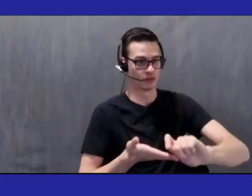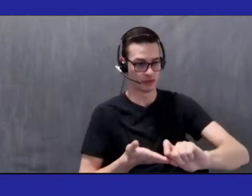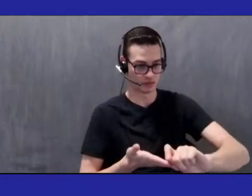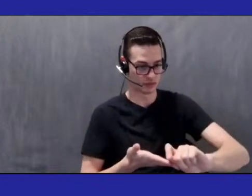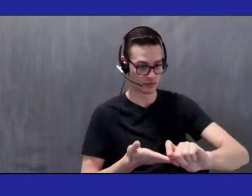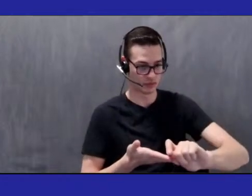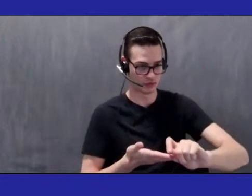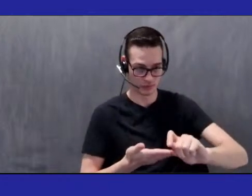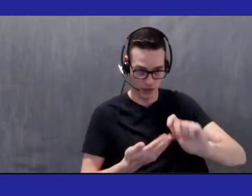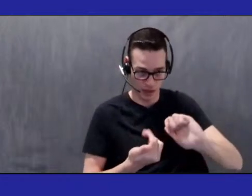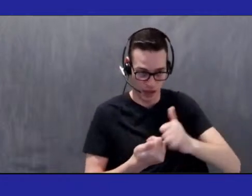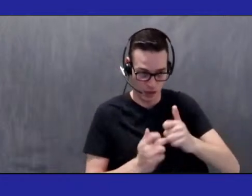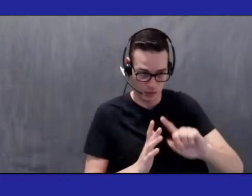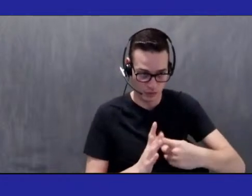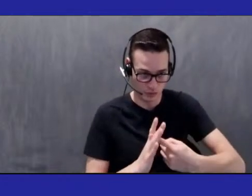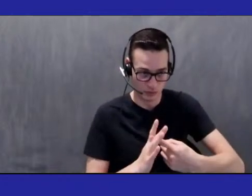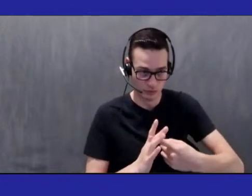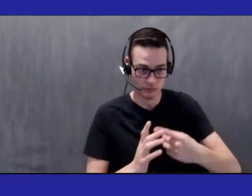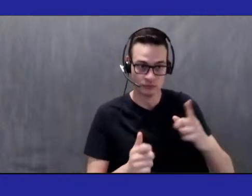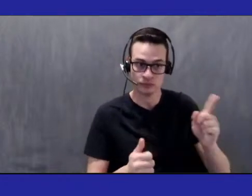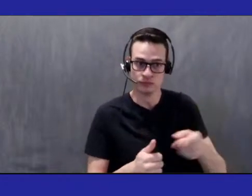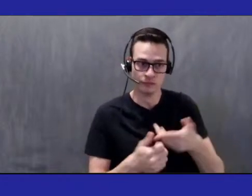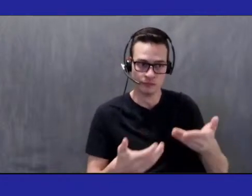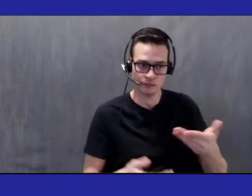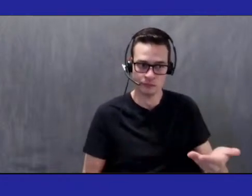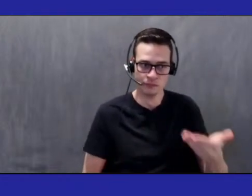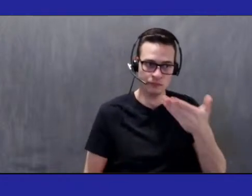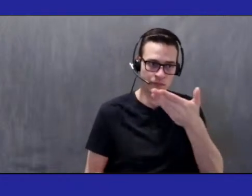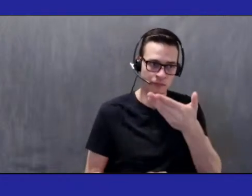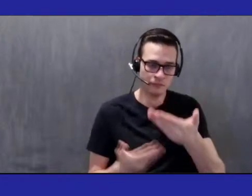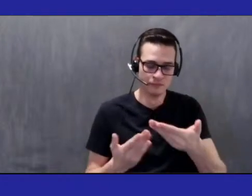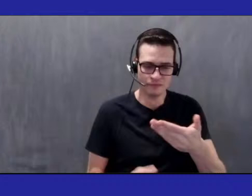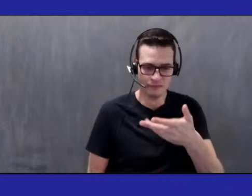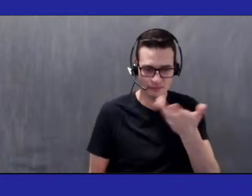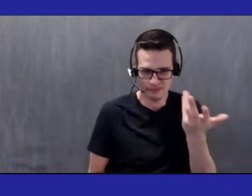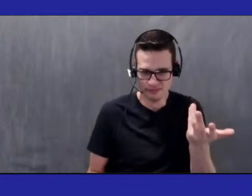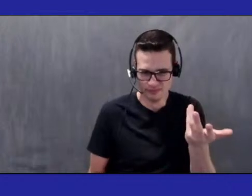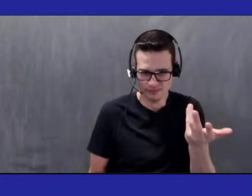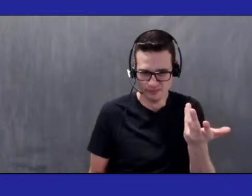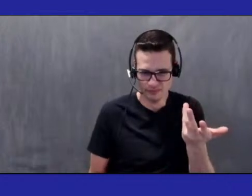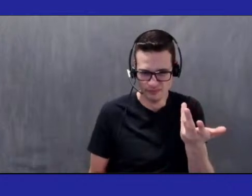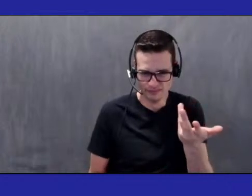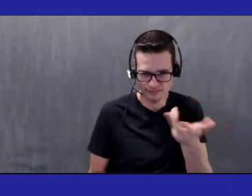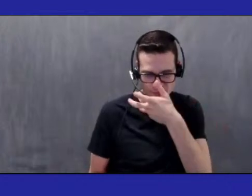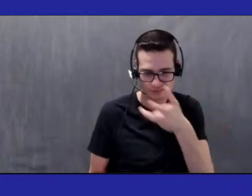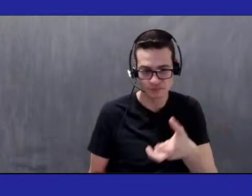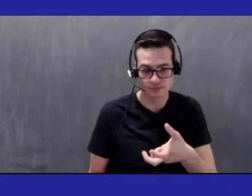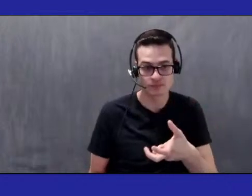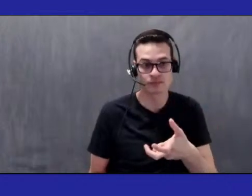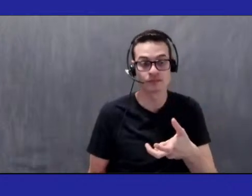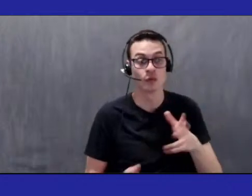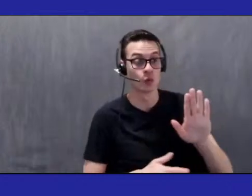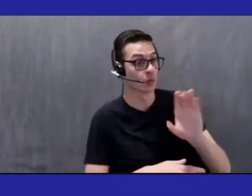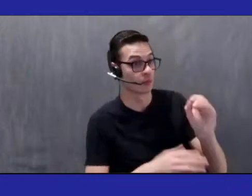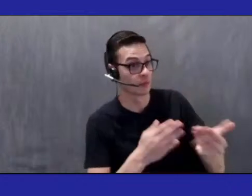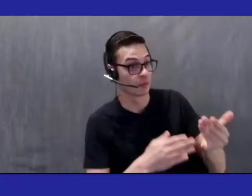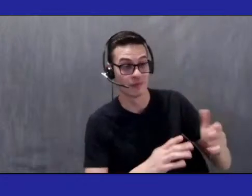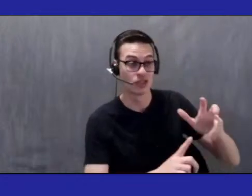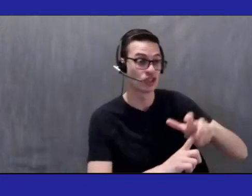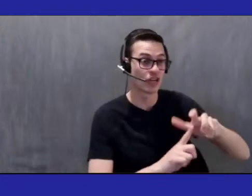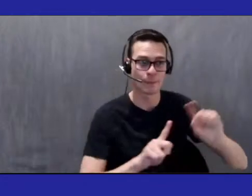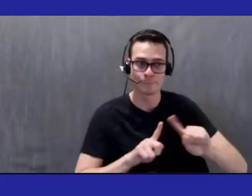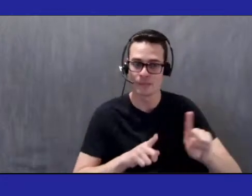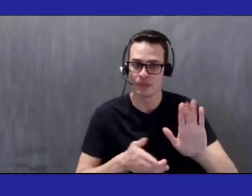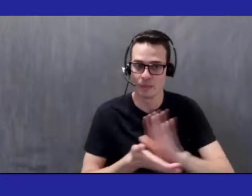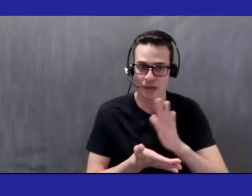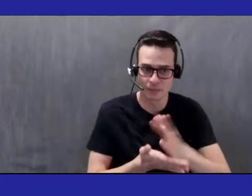thing that you submit really may not be that good. And even though your company may be great, what's reflected on paper for you is not. One of